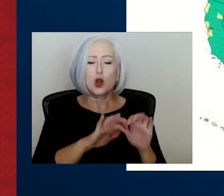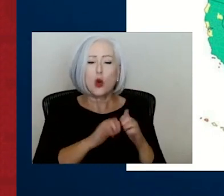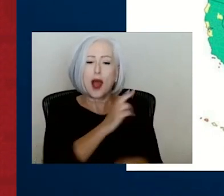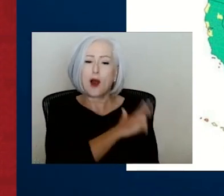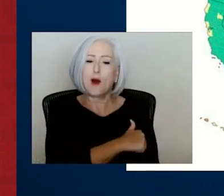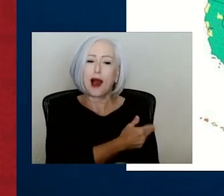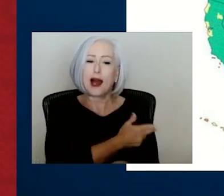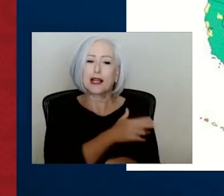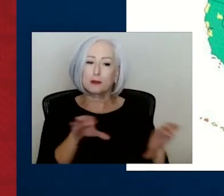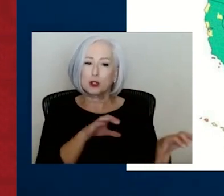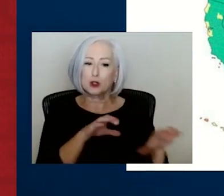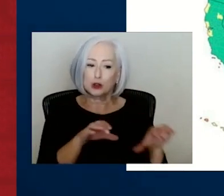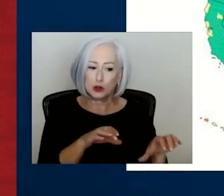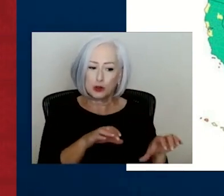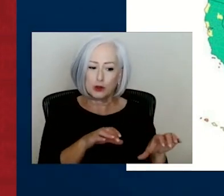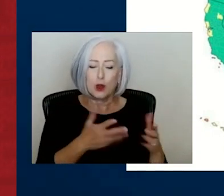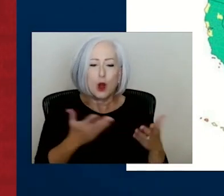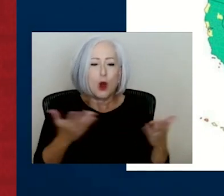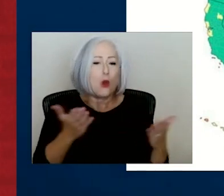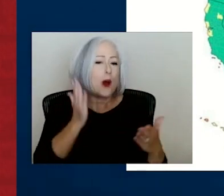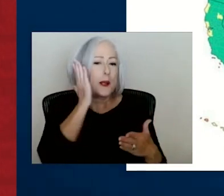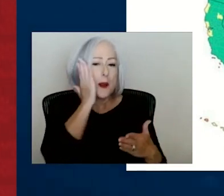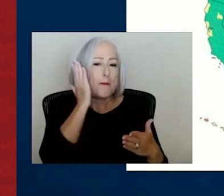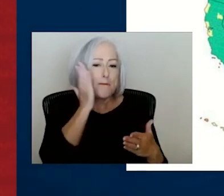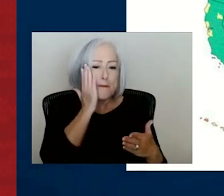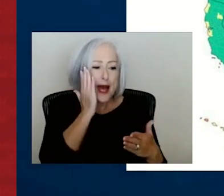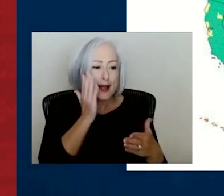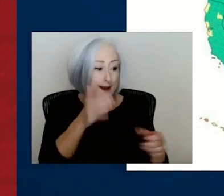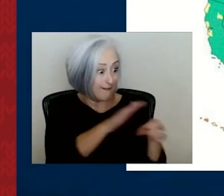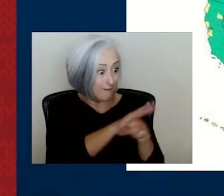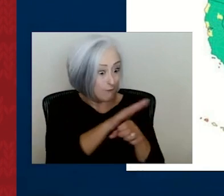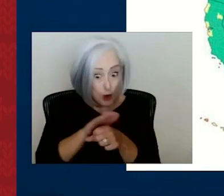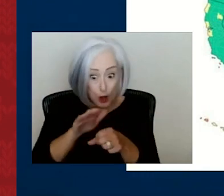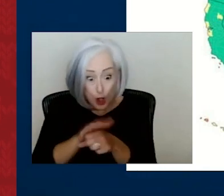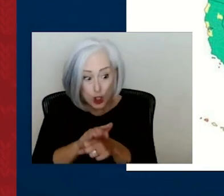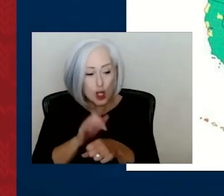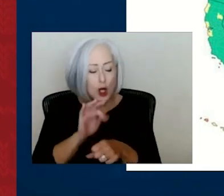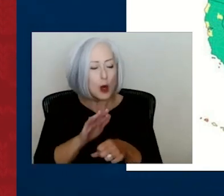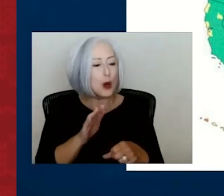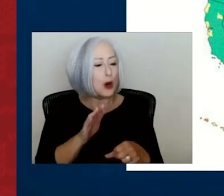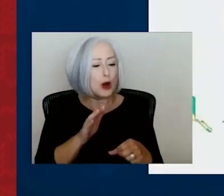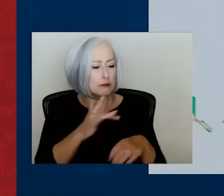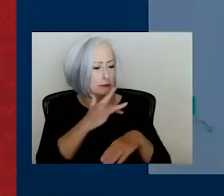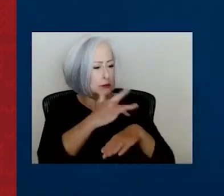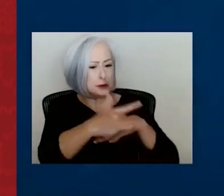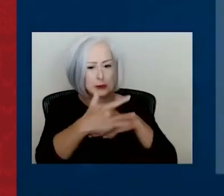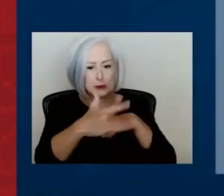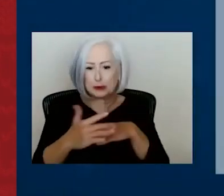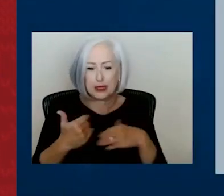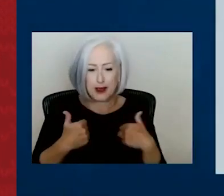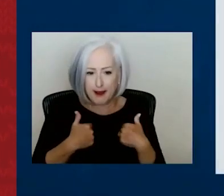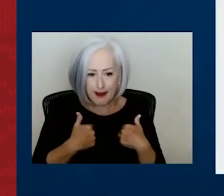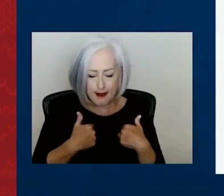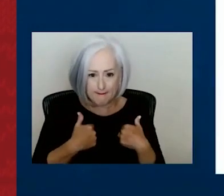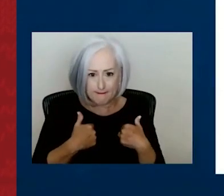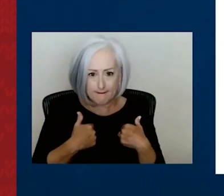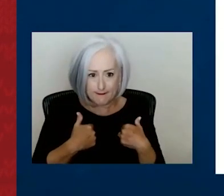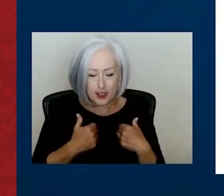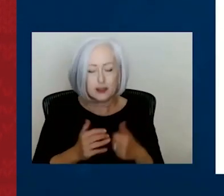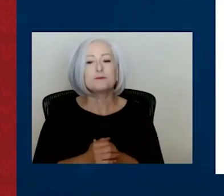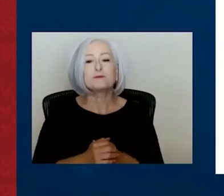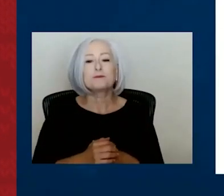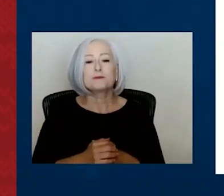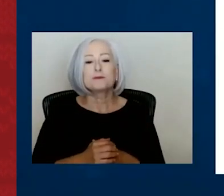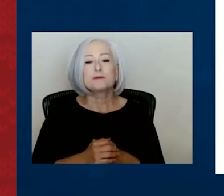hospital bed capacity that's available for how many COVID patients are admitted to the hospital, what percentage of beds are taken, and